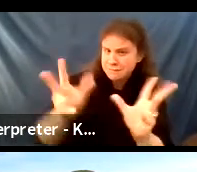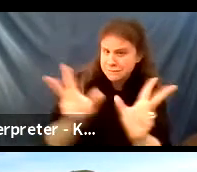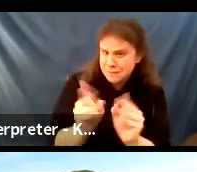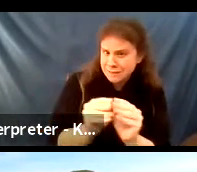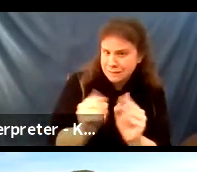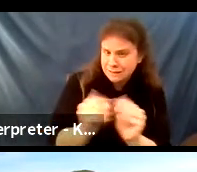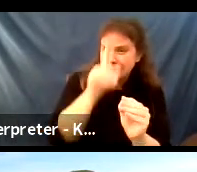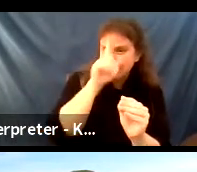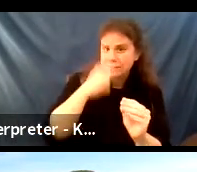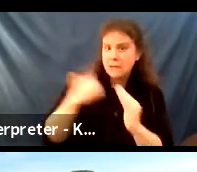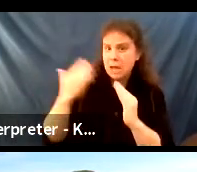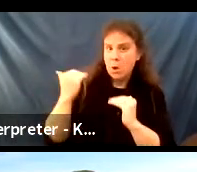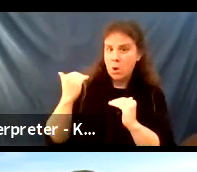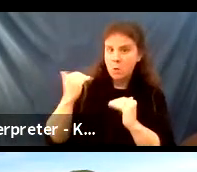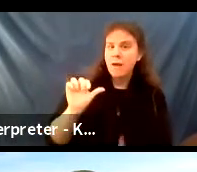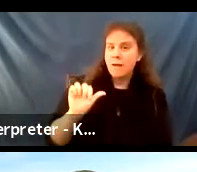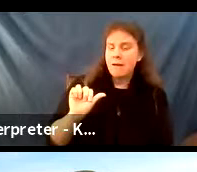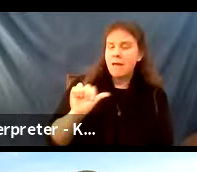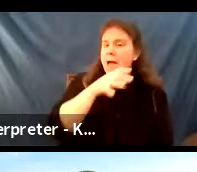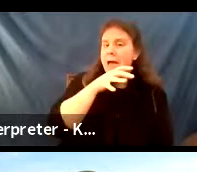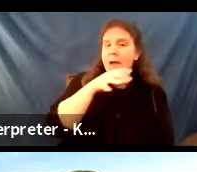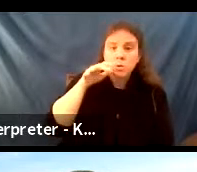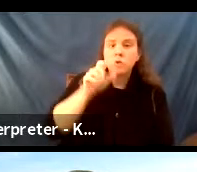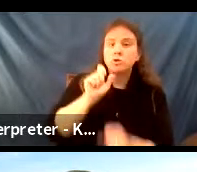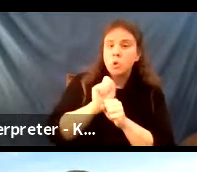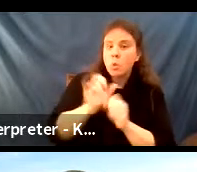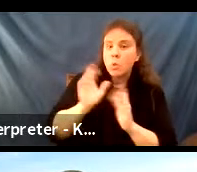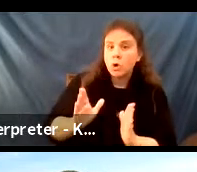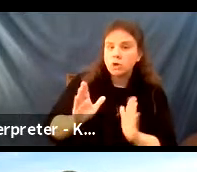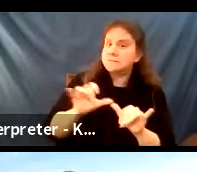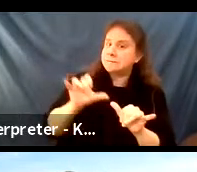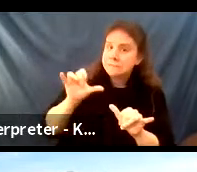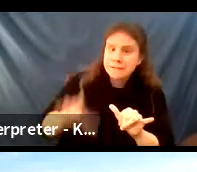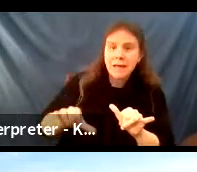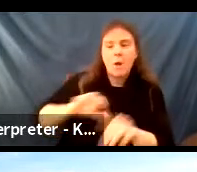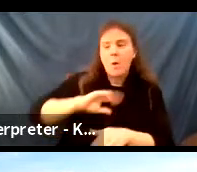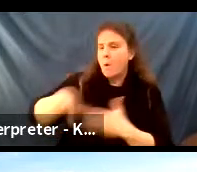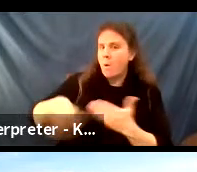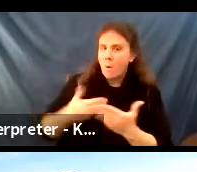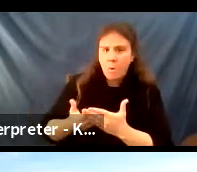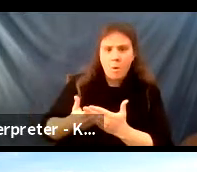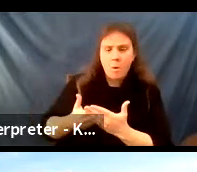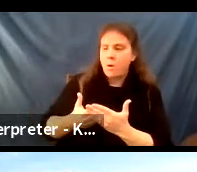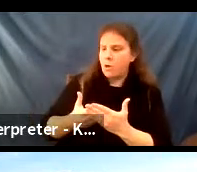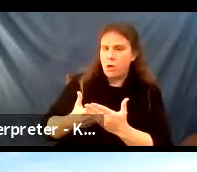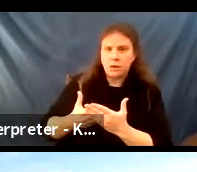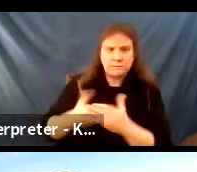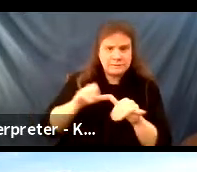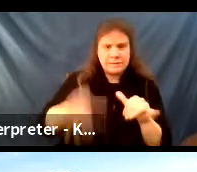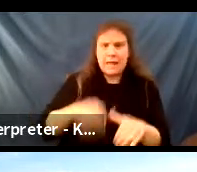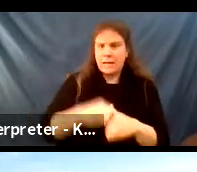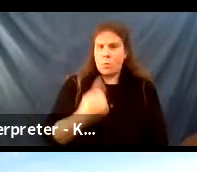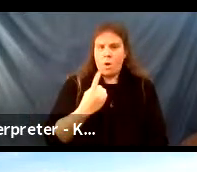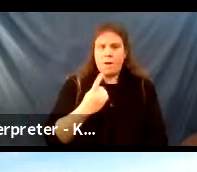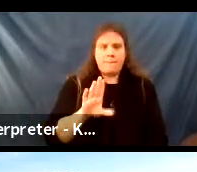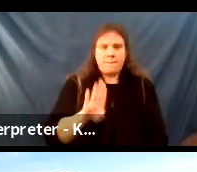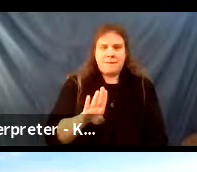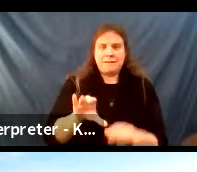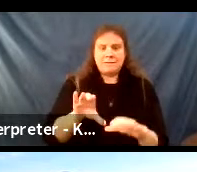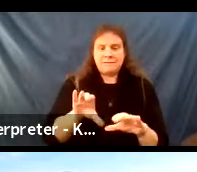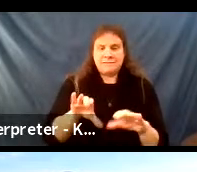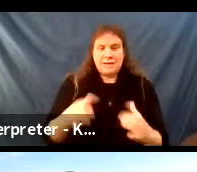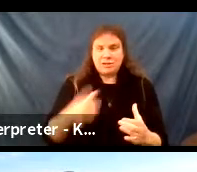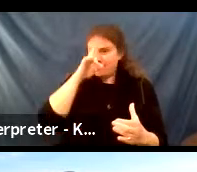that agricultural workers would stay in its entirety in the 1B section, just because of the very, very high level